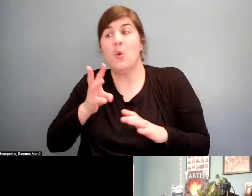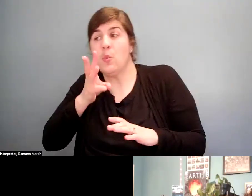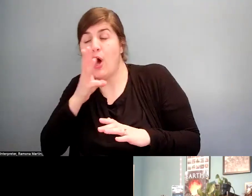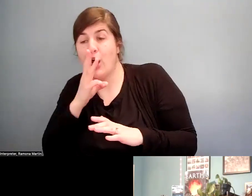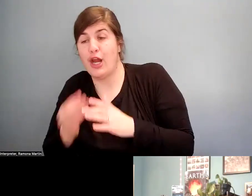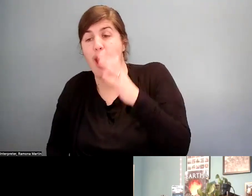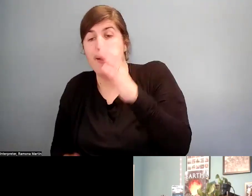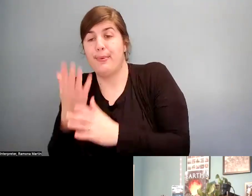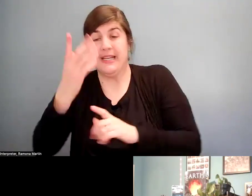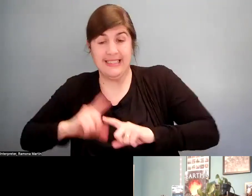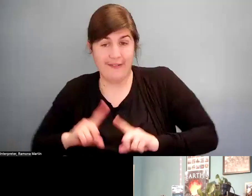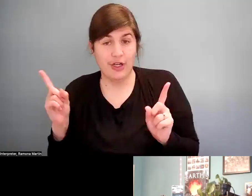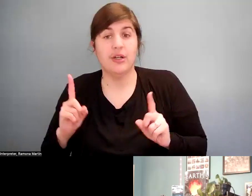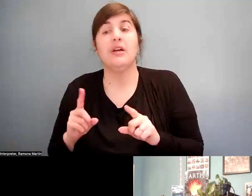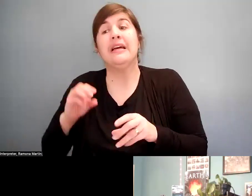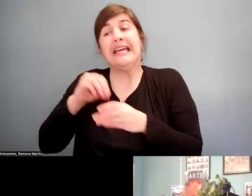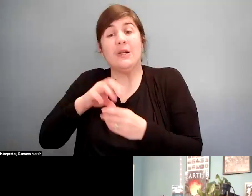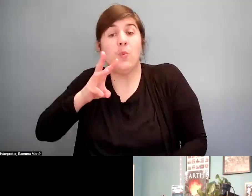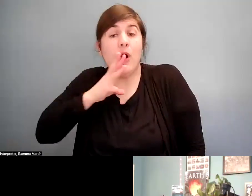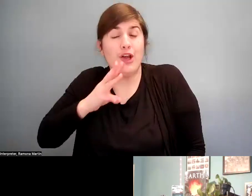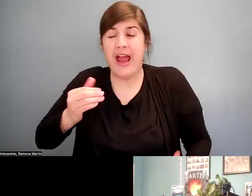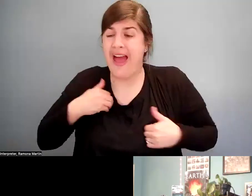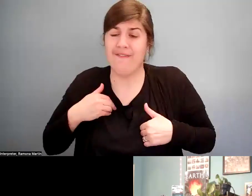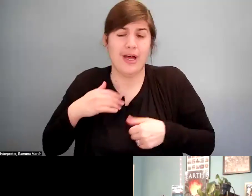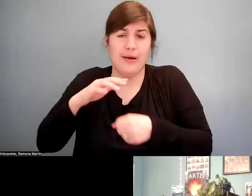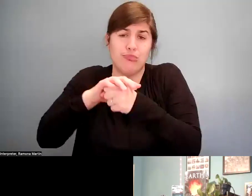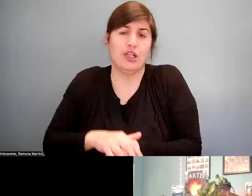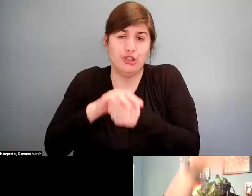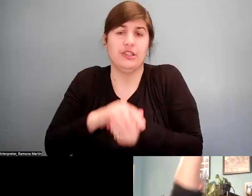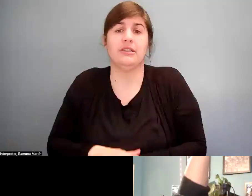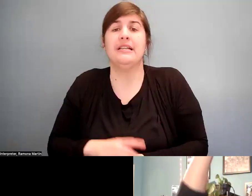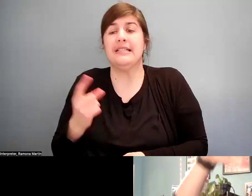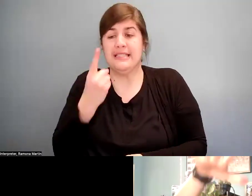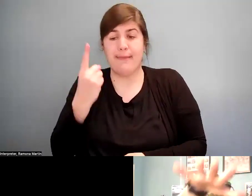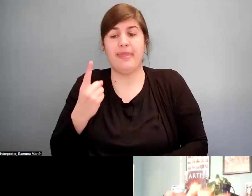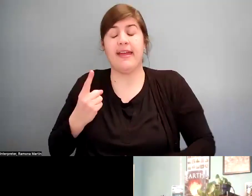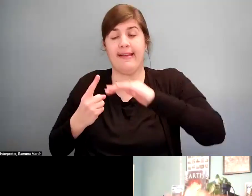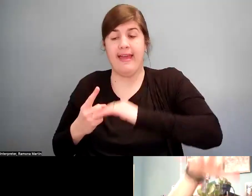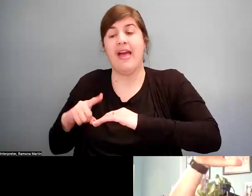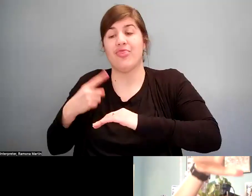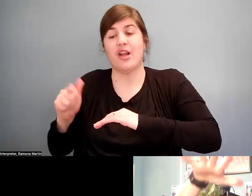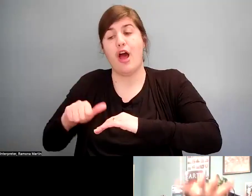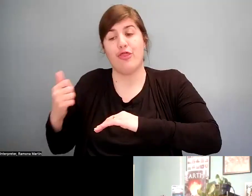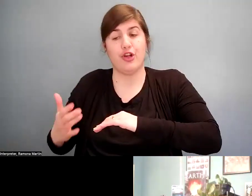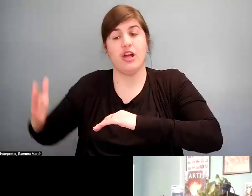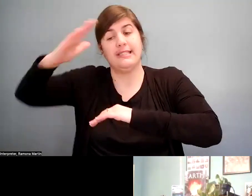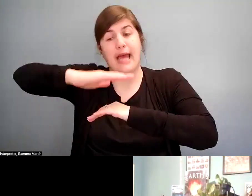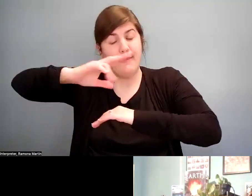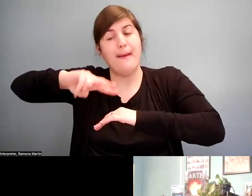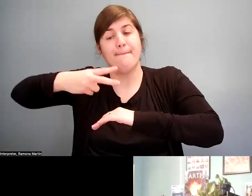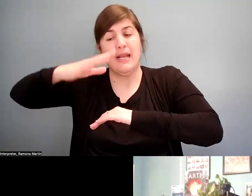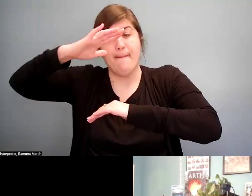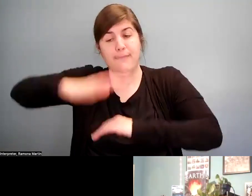have in water is pressure. Whenever you have something on top of something else, you're pushing down on it. So you're adding pressure